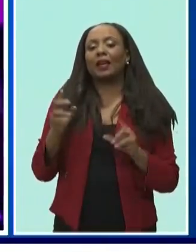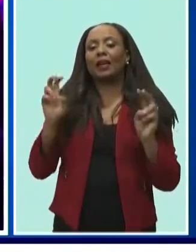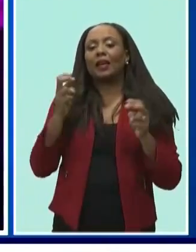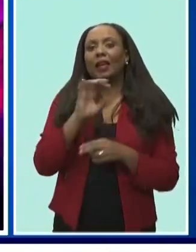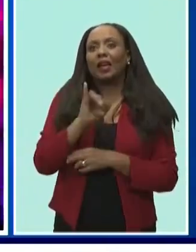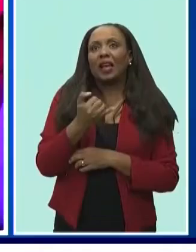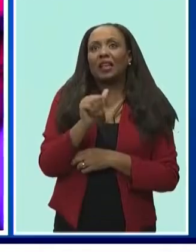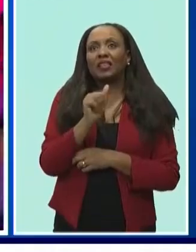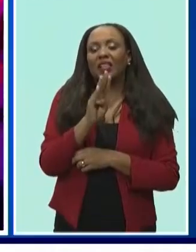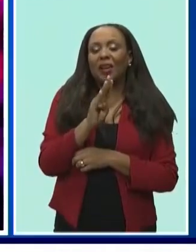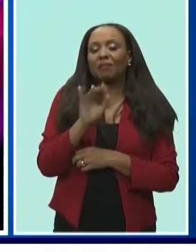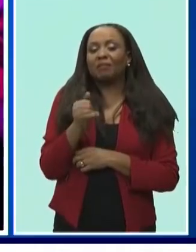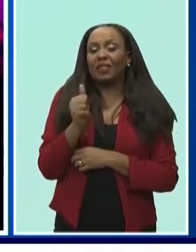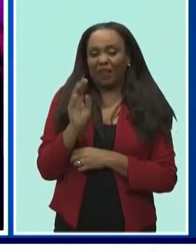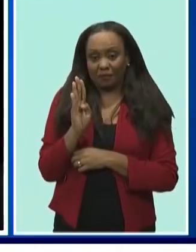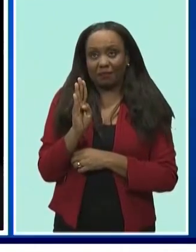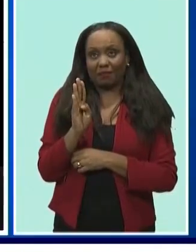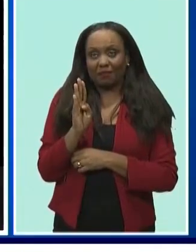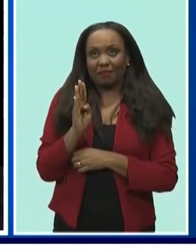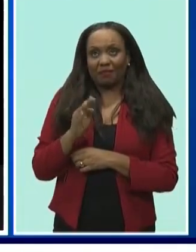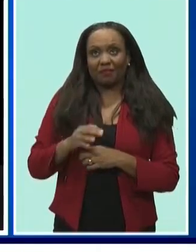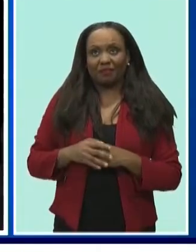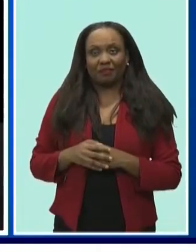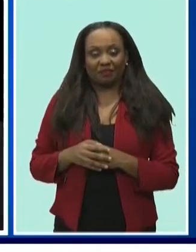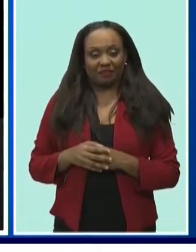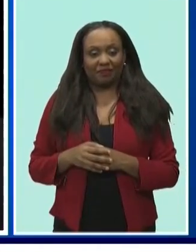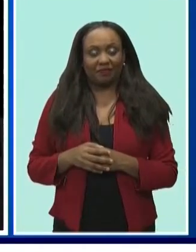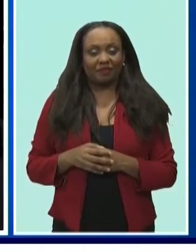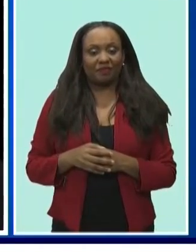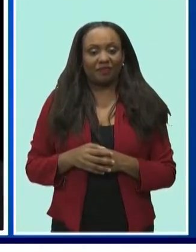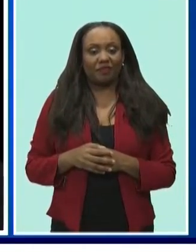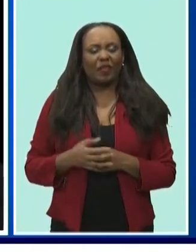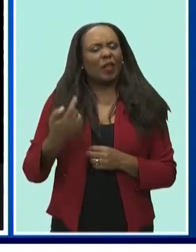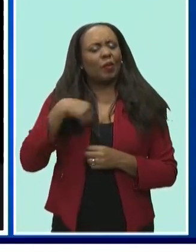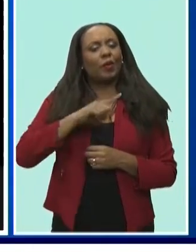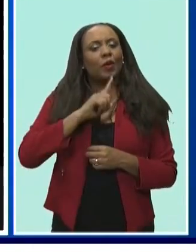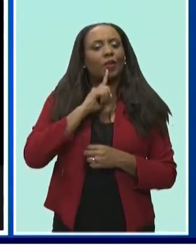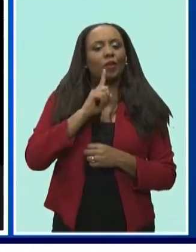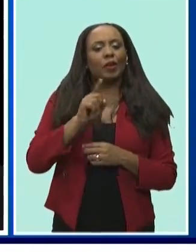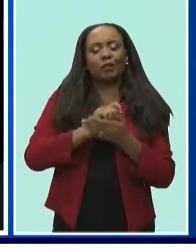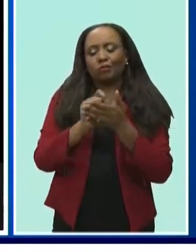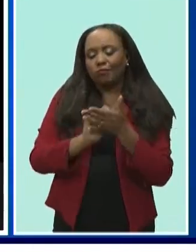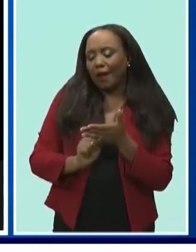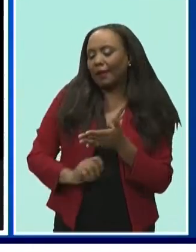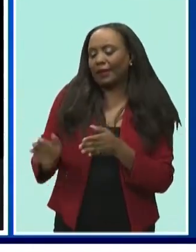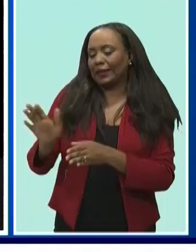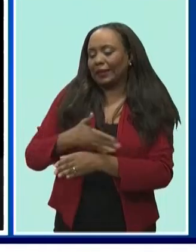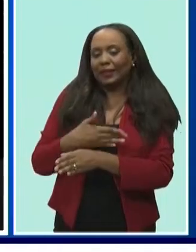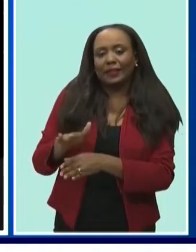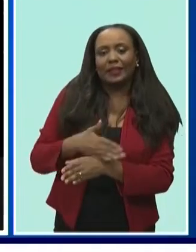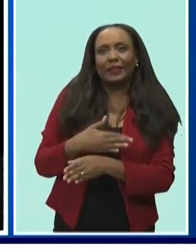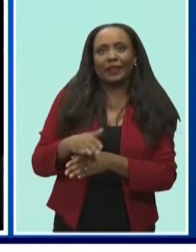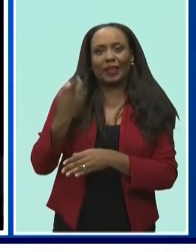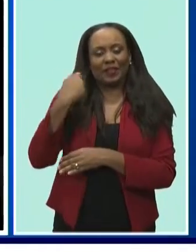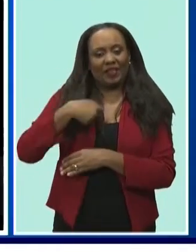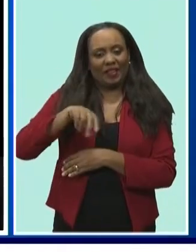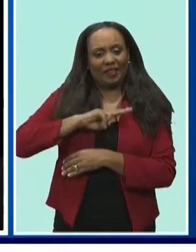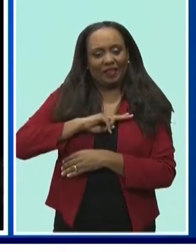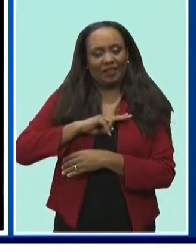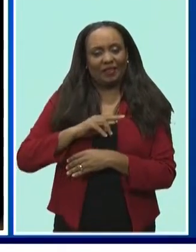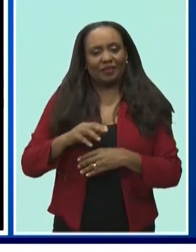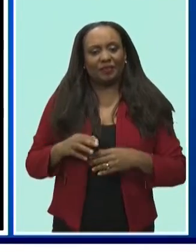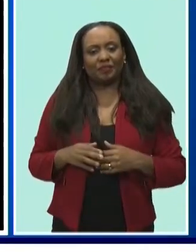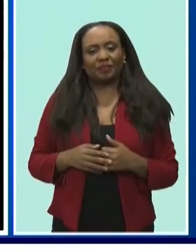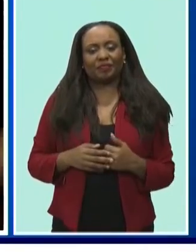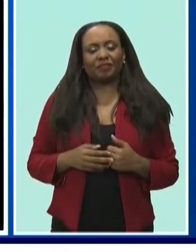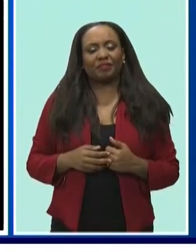We have been playing our part to the soca industry on the soca platform, and I think this is the time where